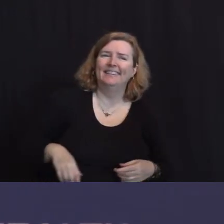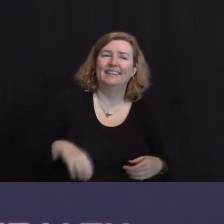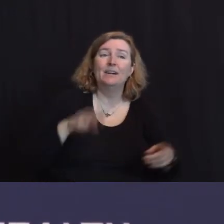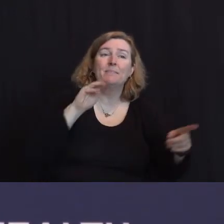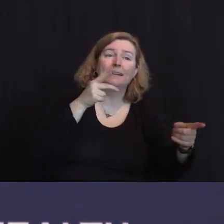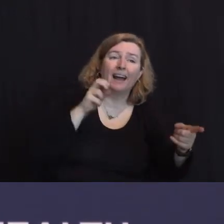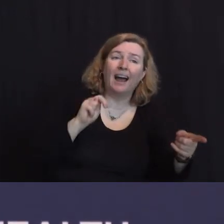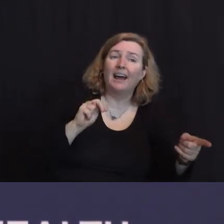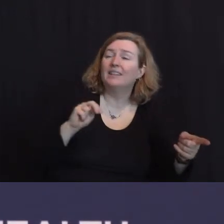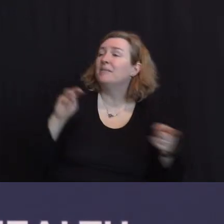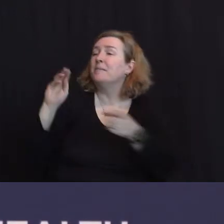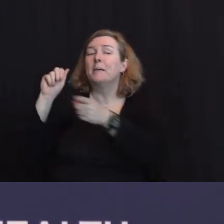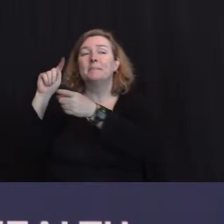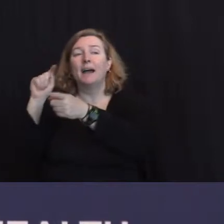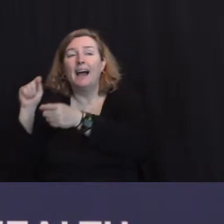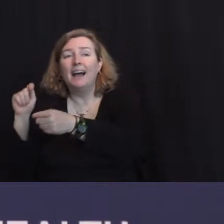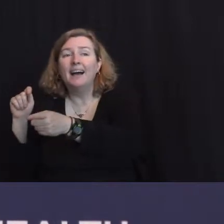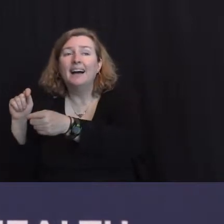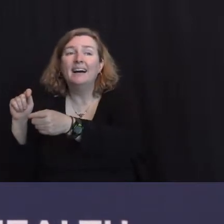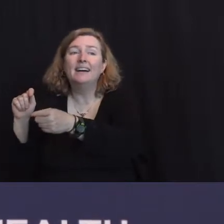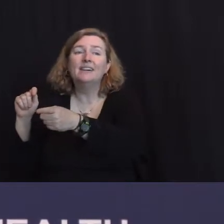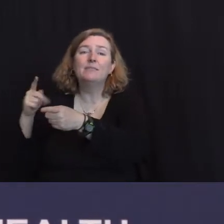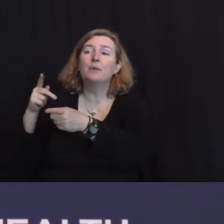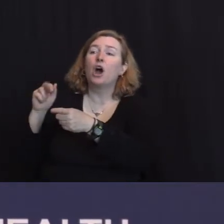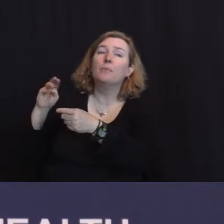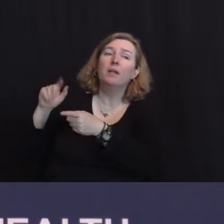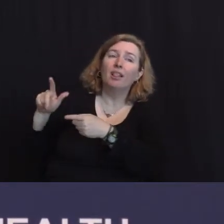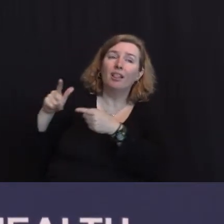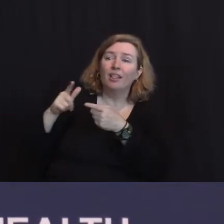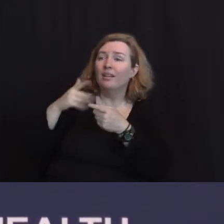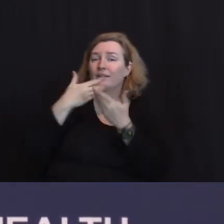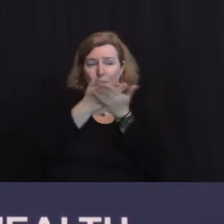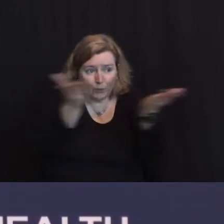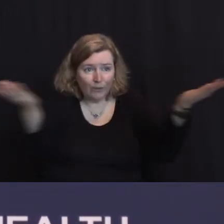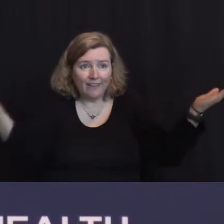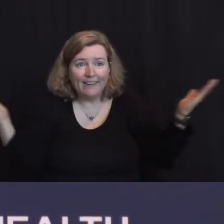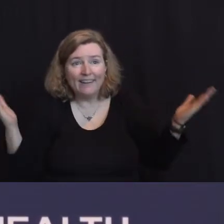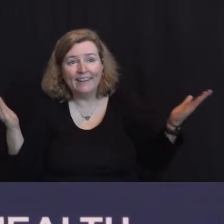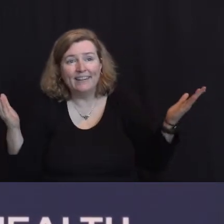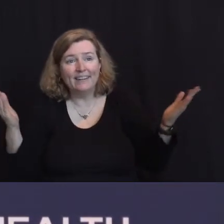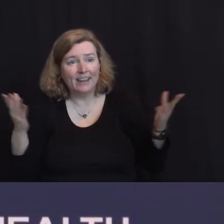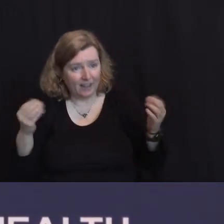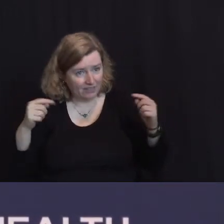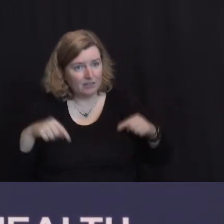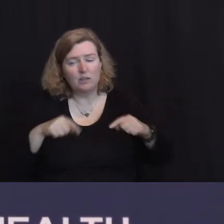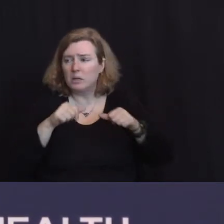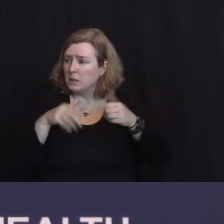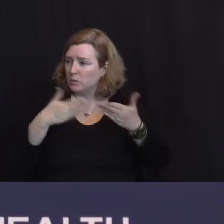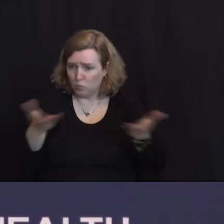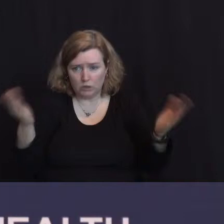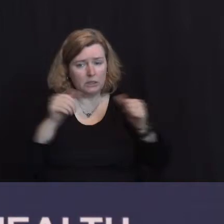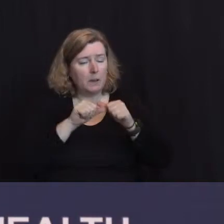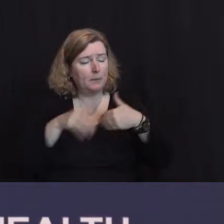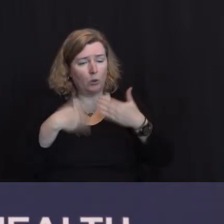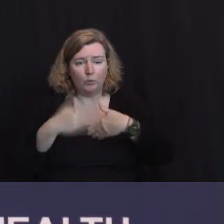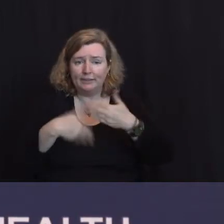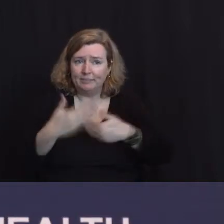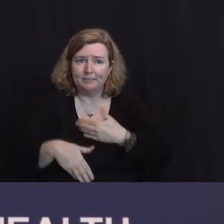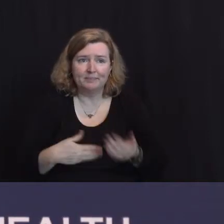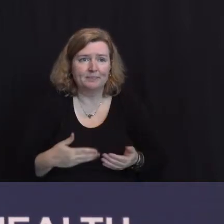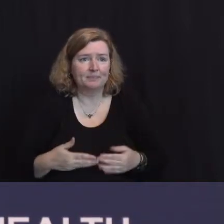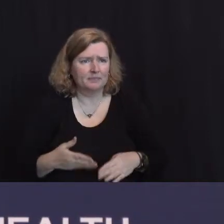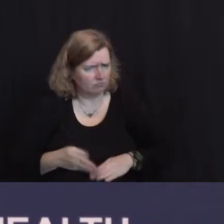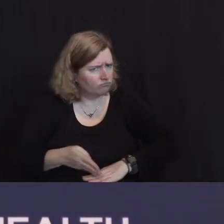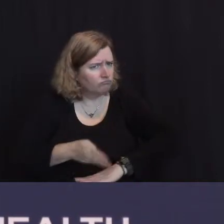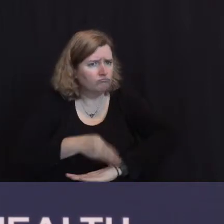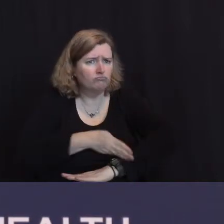Keep doing what you're doing, slowly but surely. We're getting there. Mahan, if my math is right, yesterday we had a big